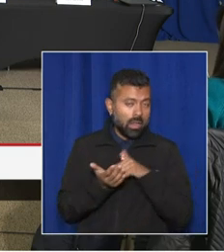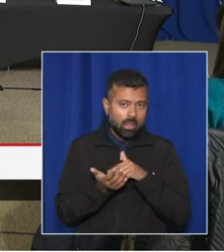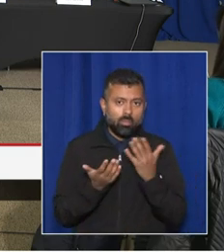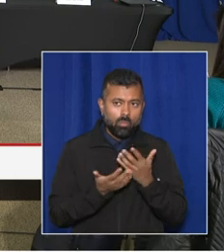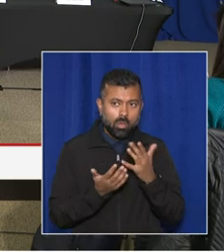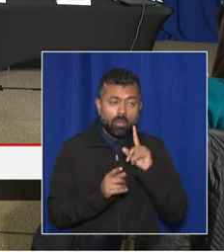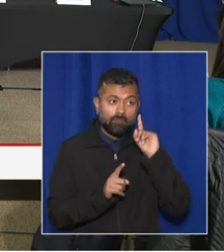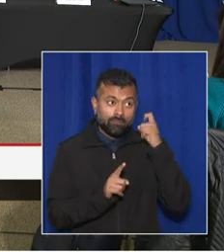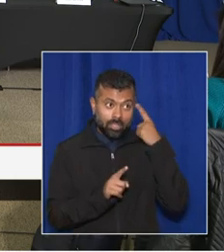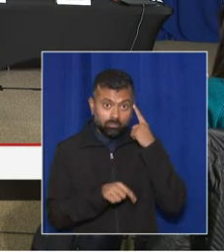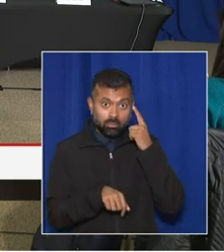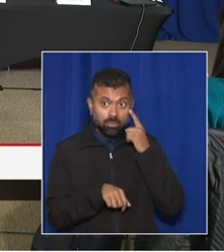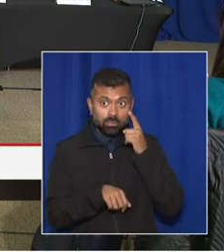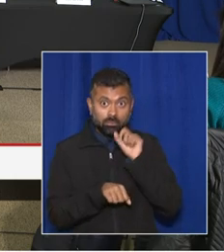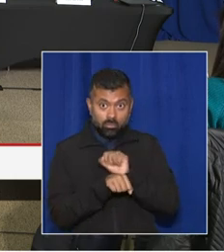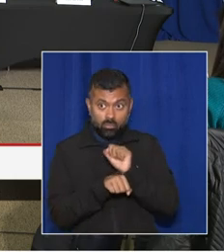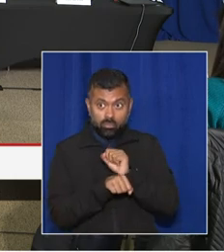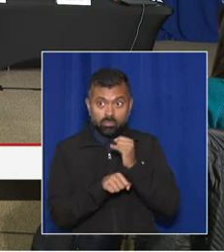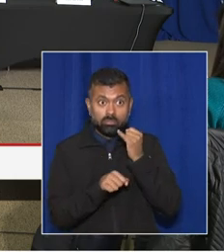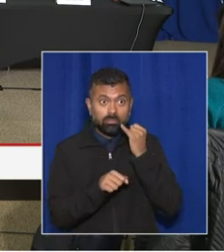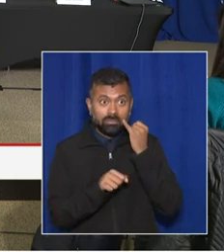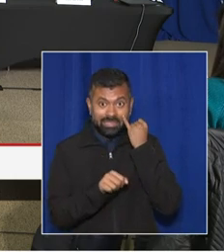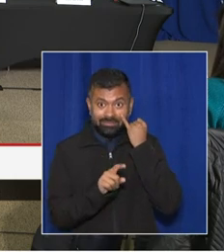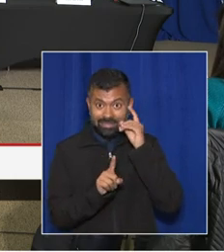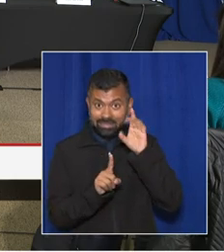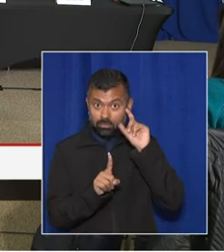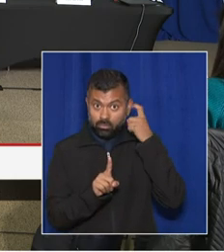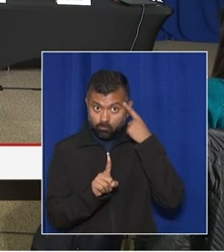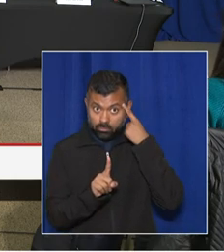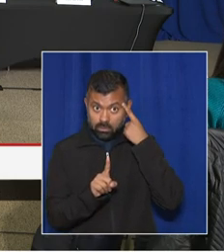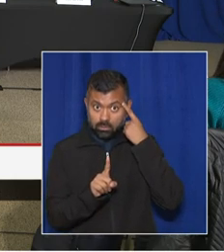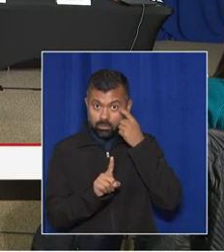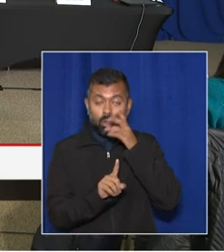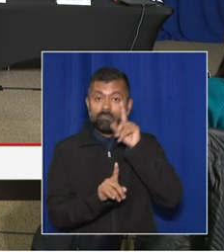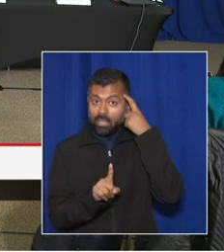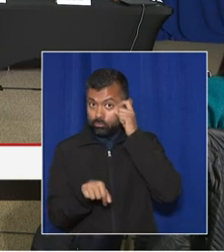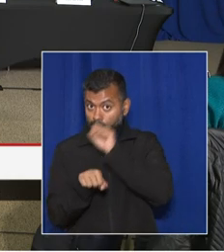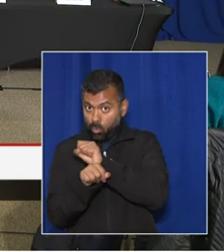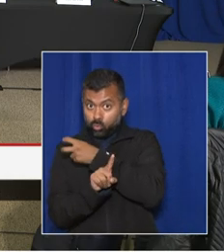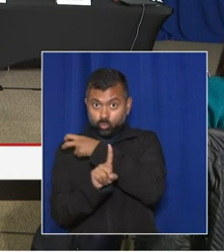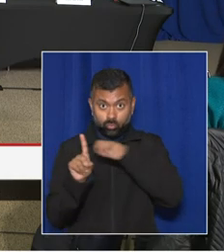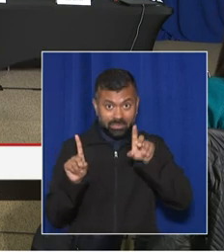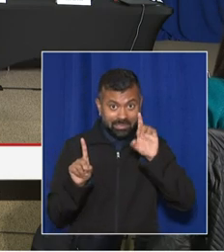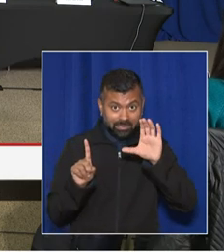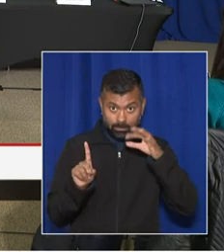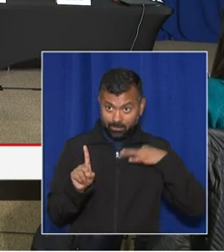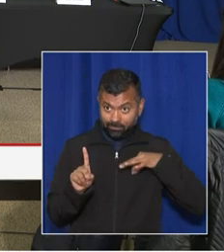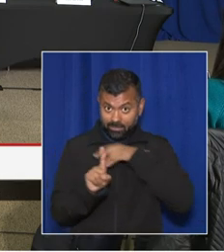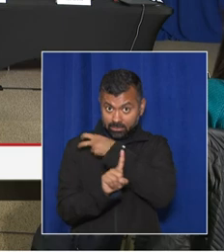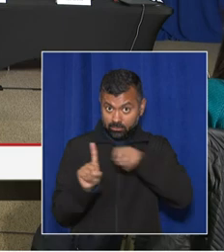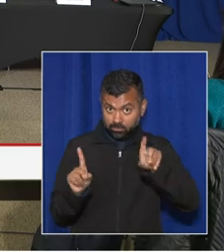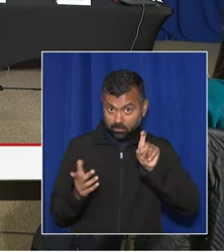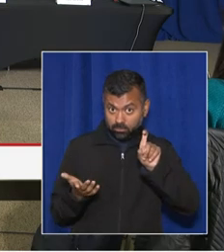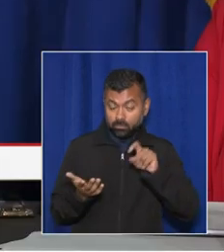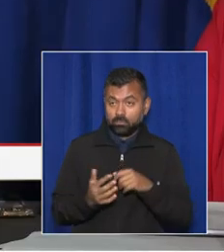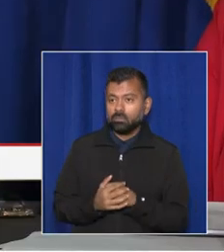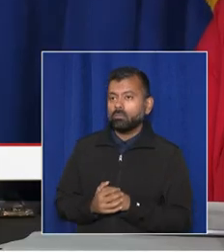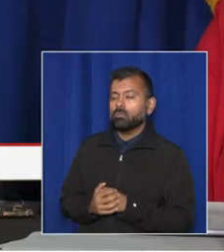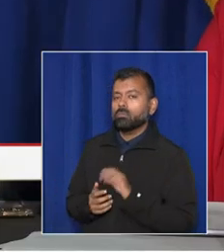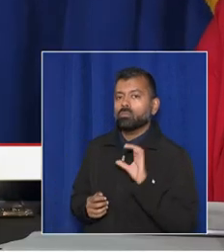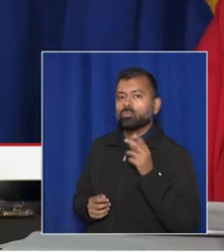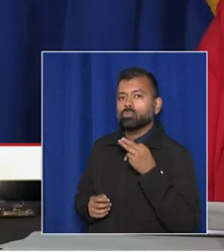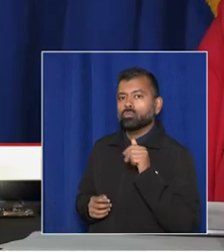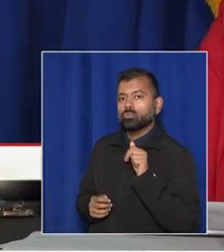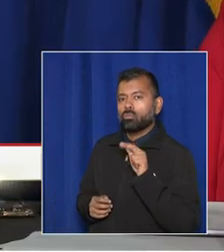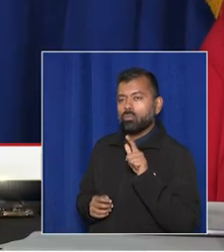by DC government? So they will not transfer. However, DC government has a very good